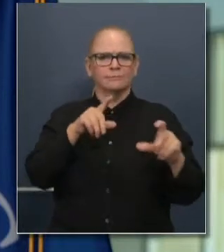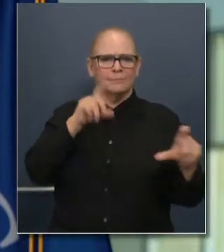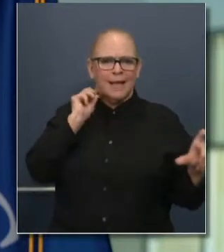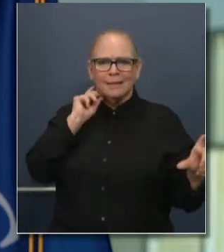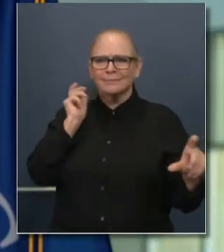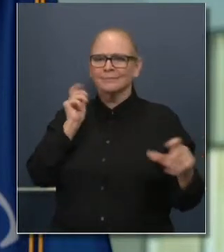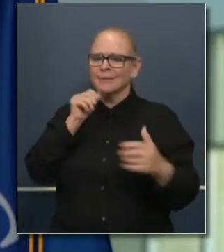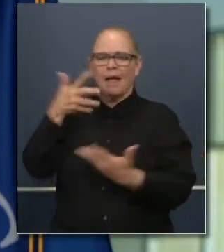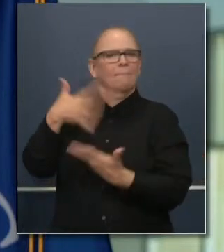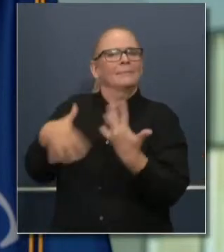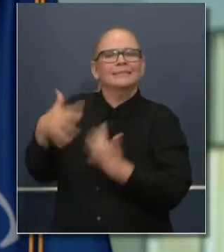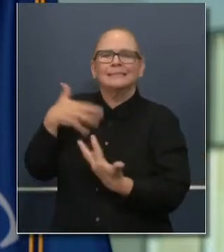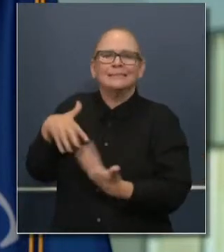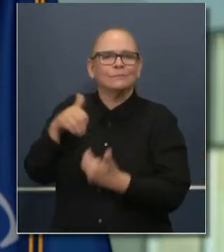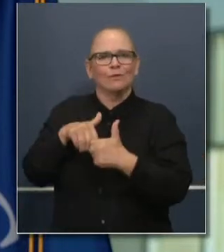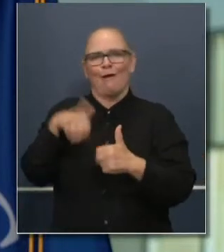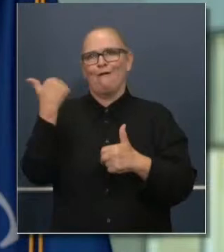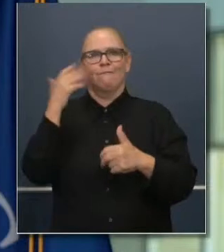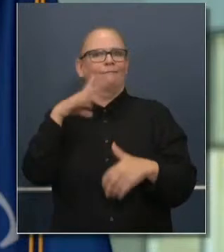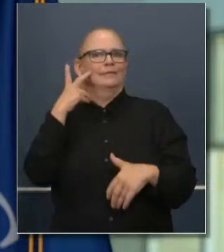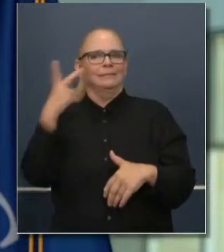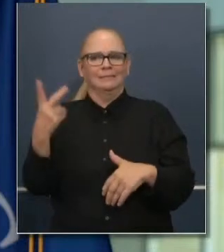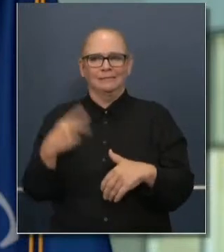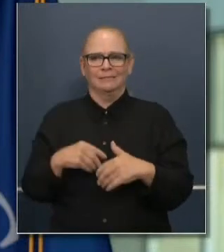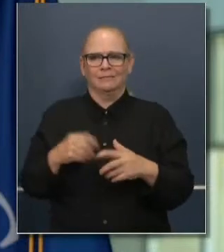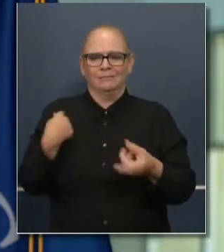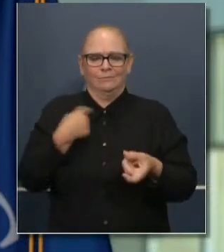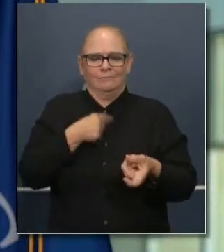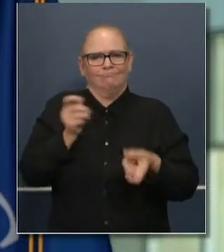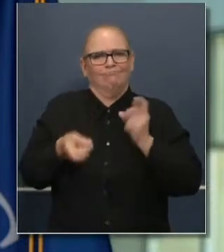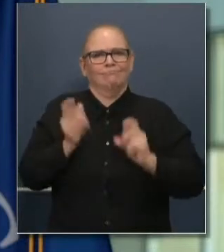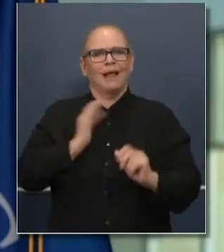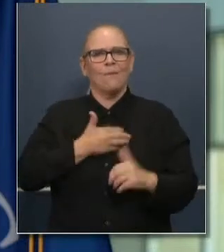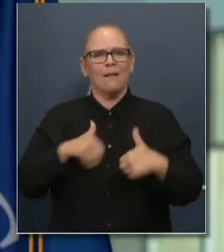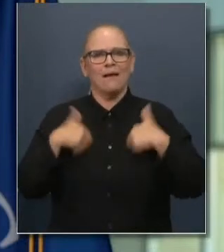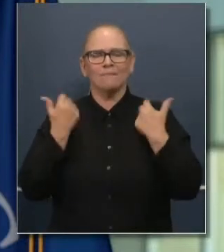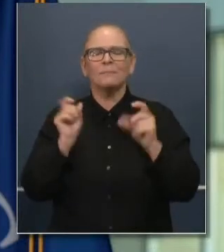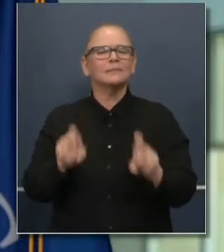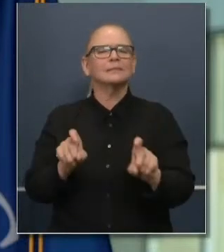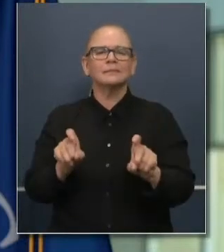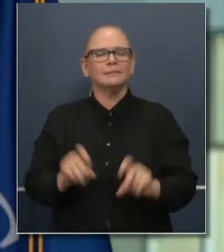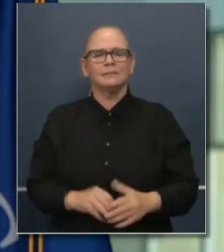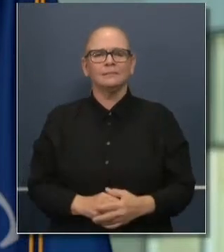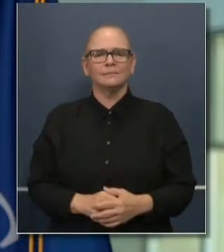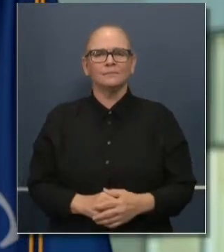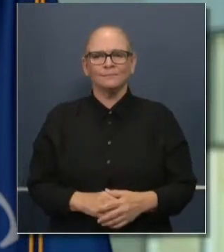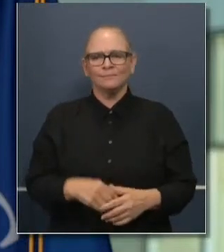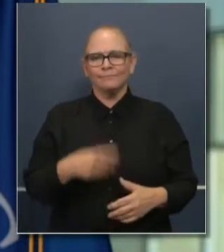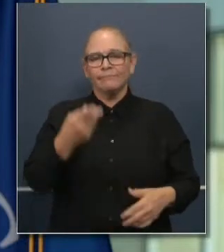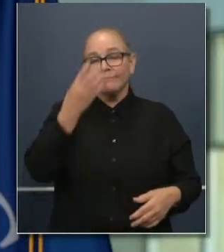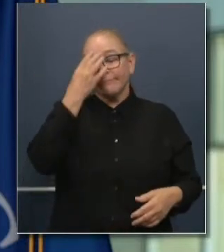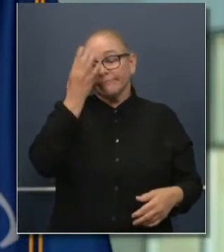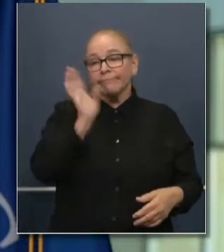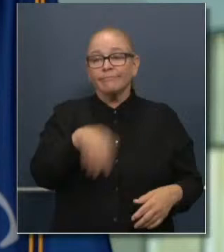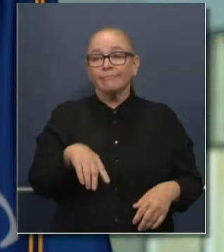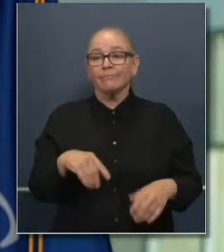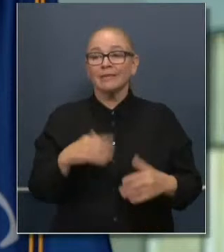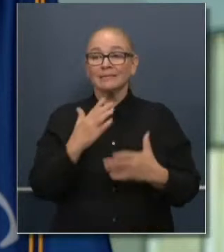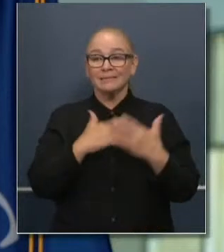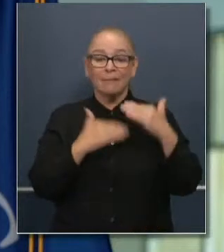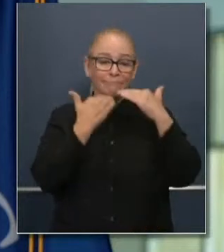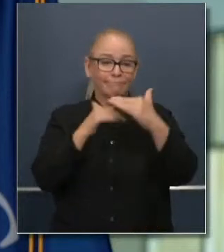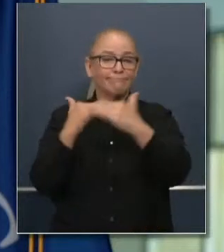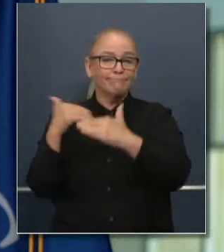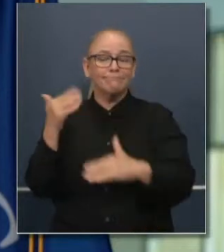well as the modifications. Let's be candid, these sectoral modifications that have been very, very difficult and very trying for